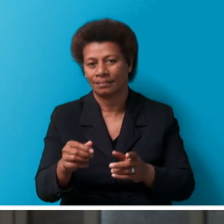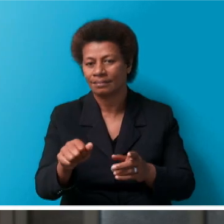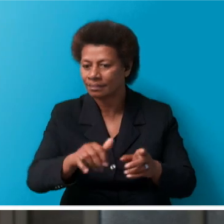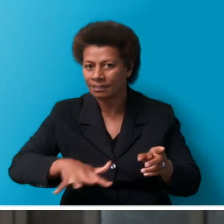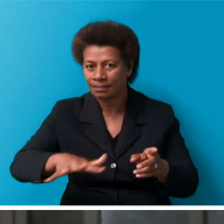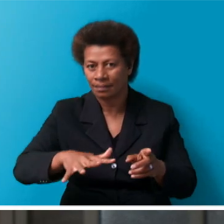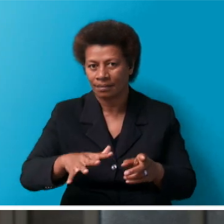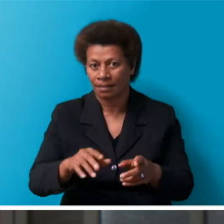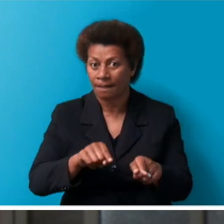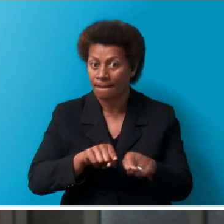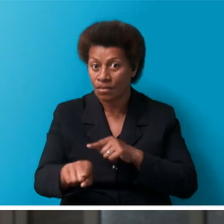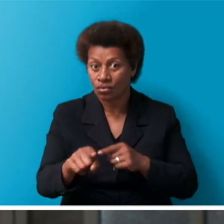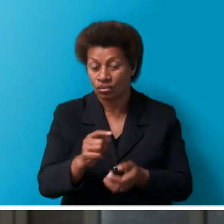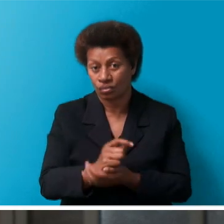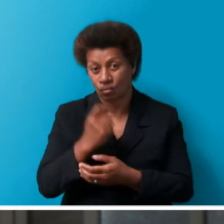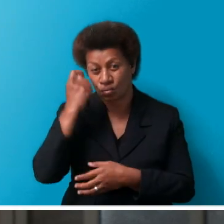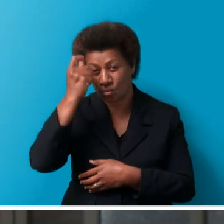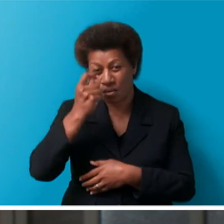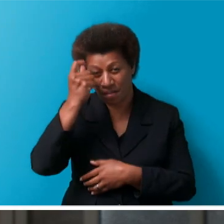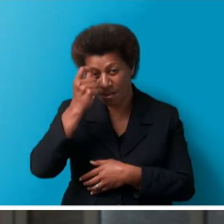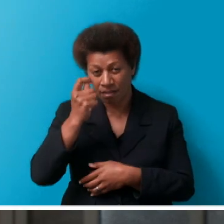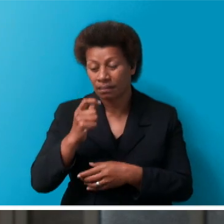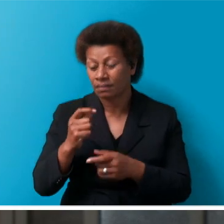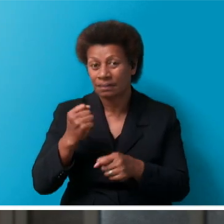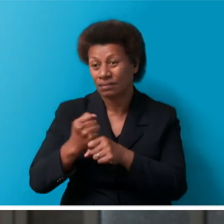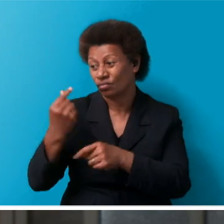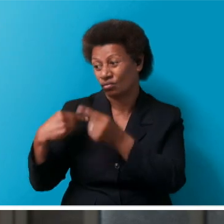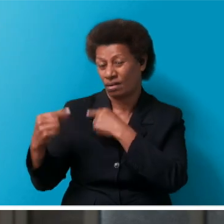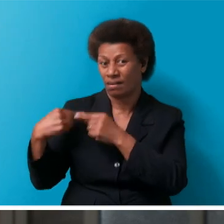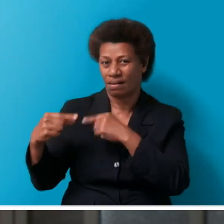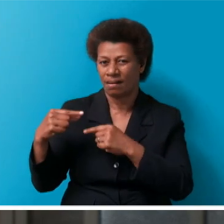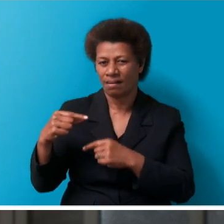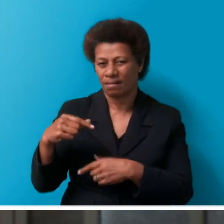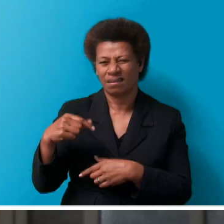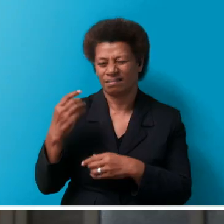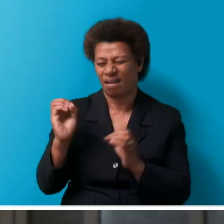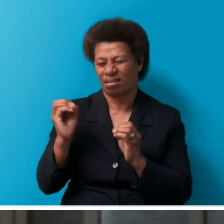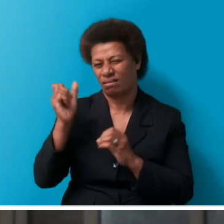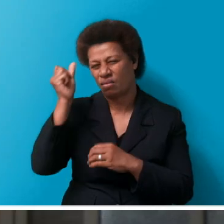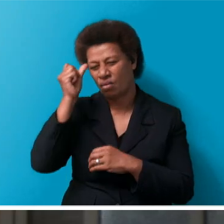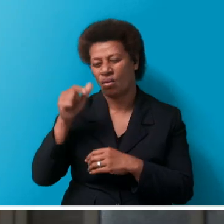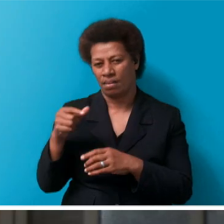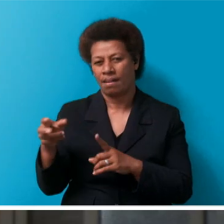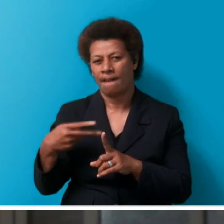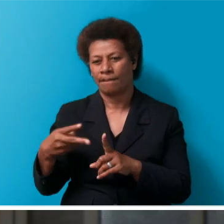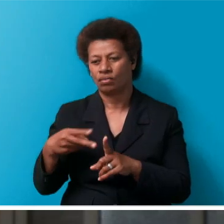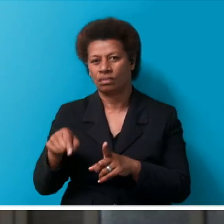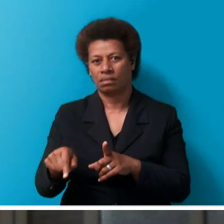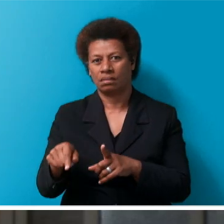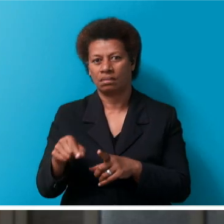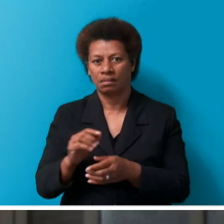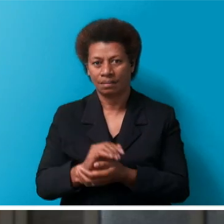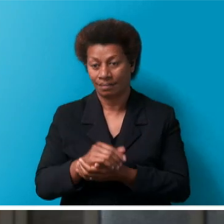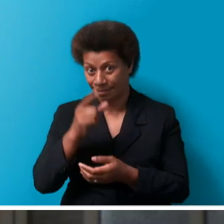is intergenerational, and parents who have grown up in abusive homes know no better. We would soon be able to help these parents